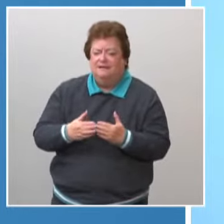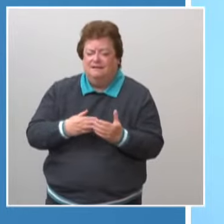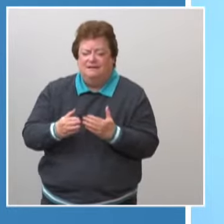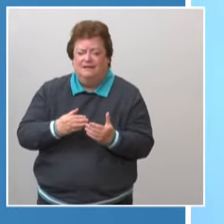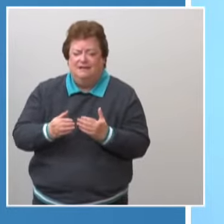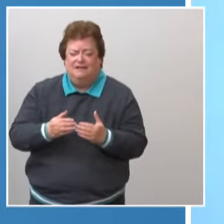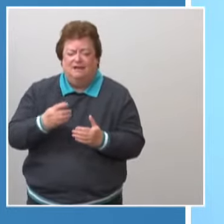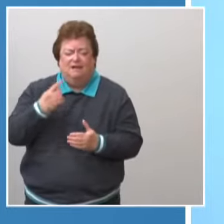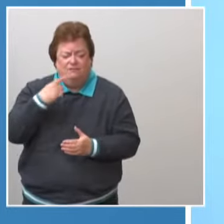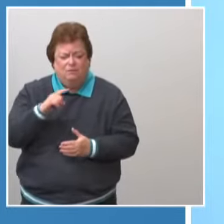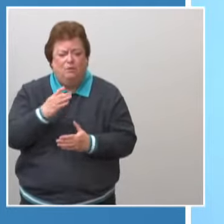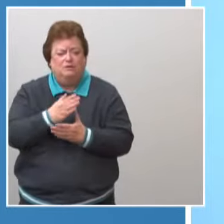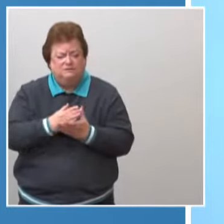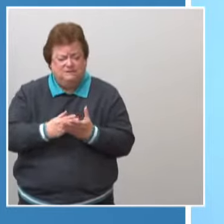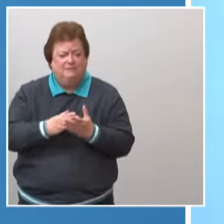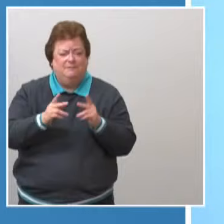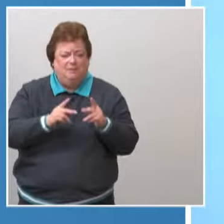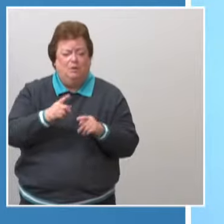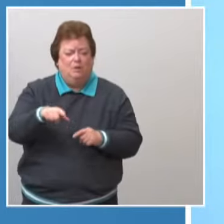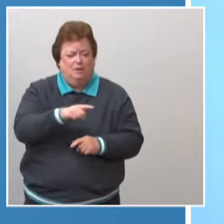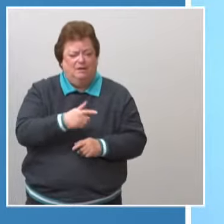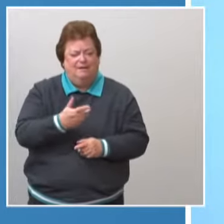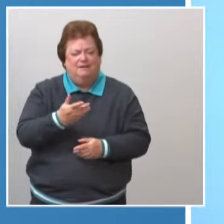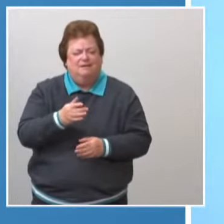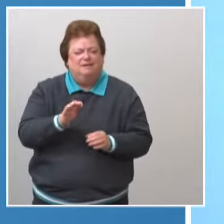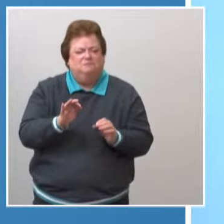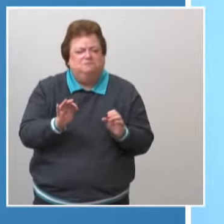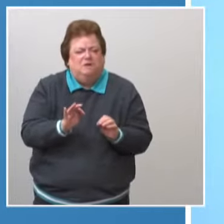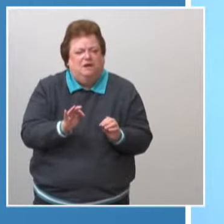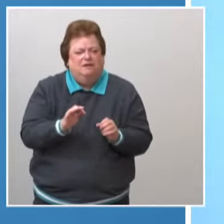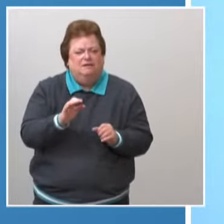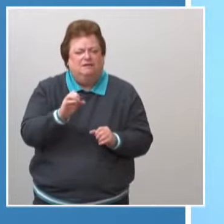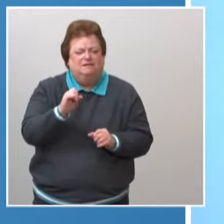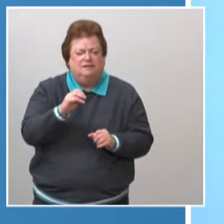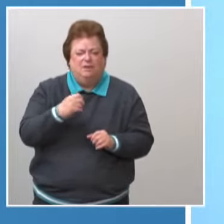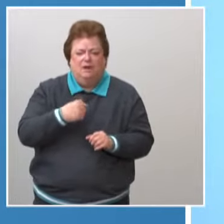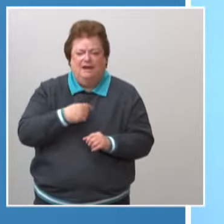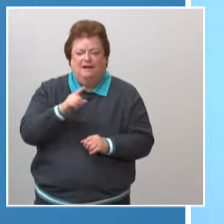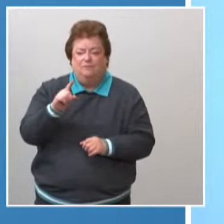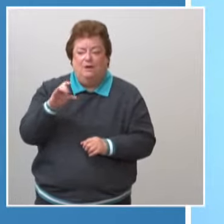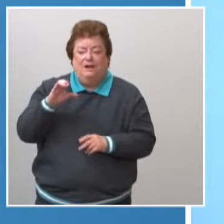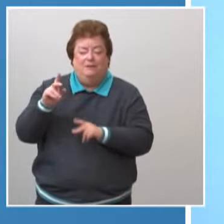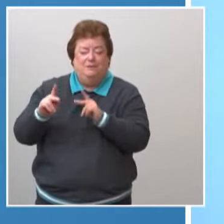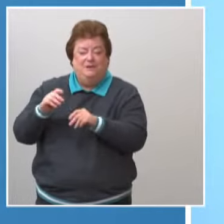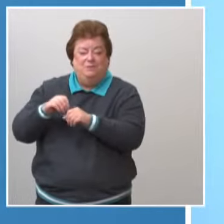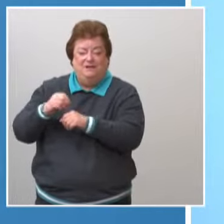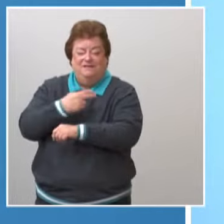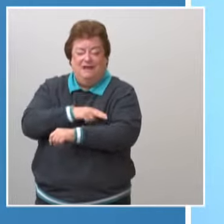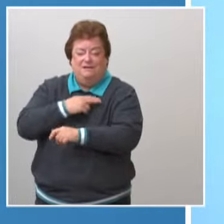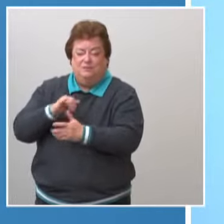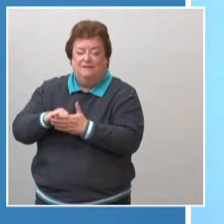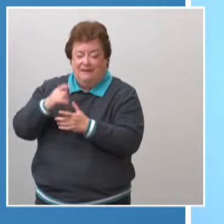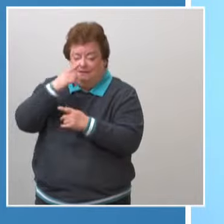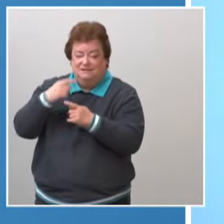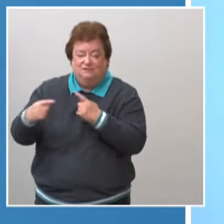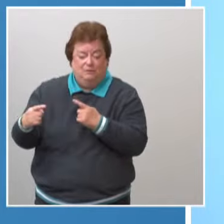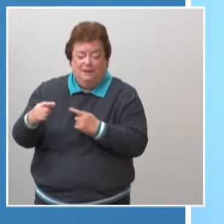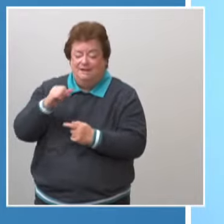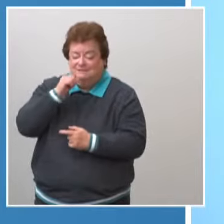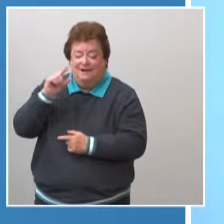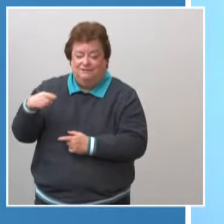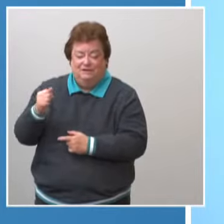for many it is low severity, again, there are about 100 folks in my hospital that would disagree that it's just a little bit more than a cold.